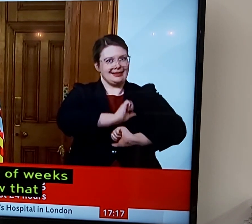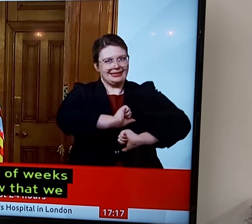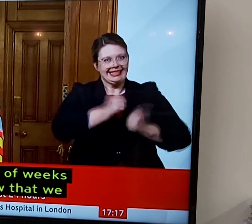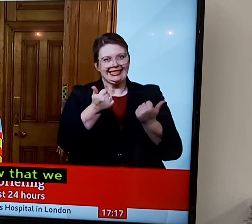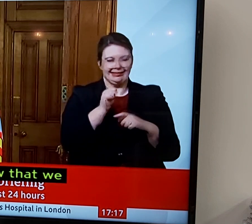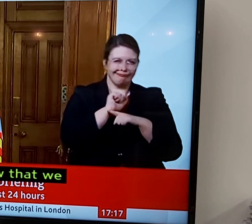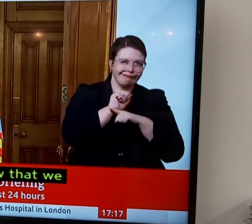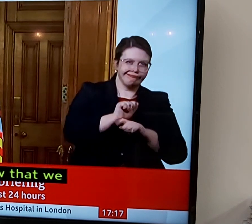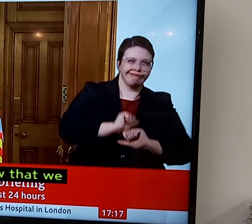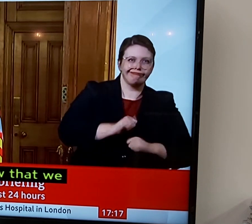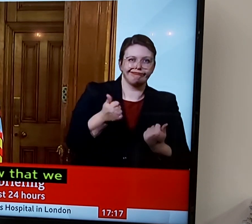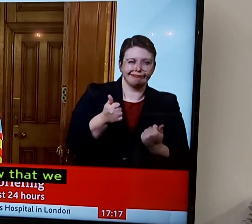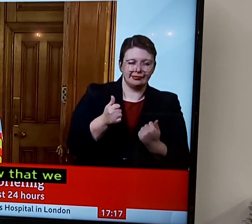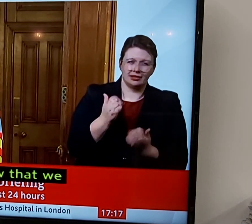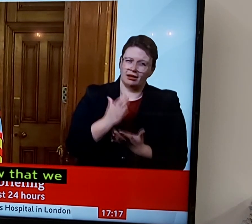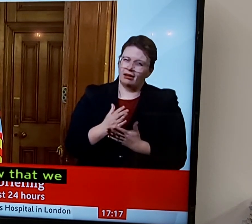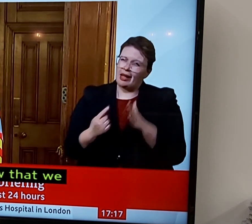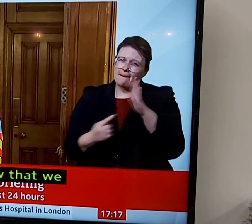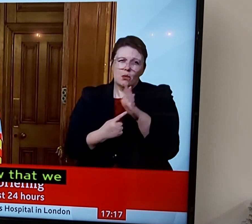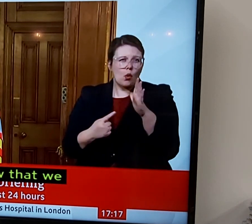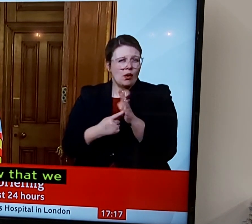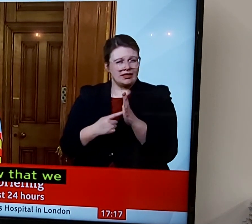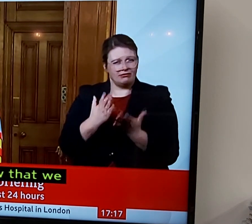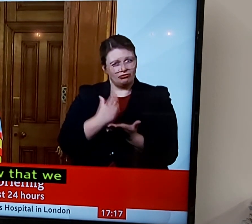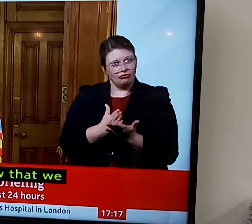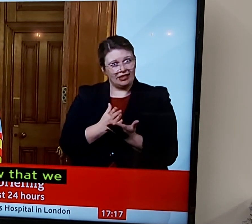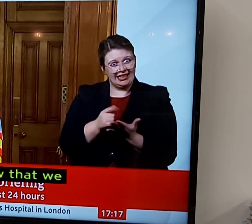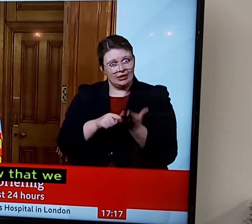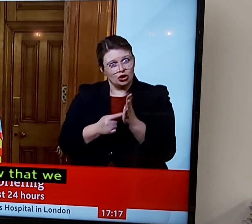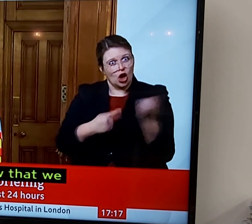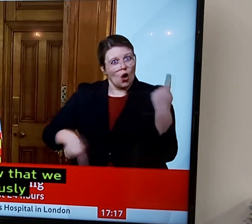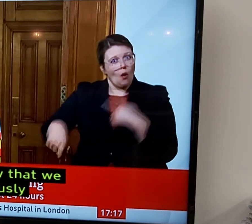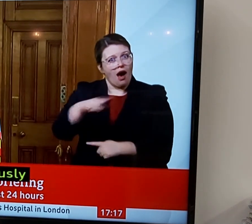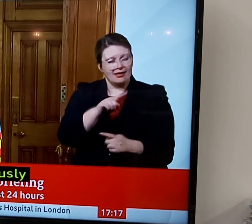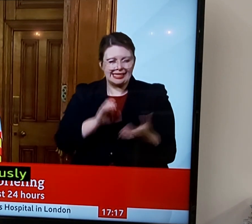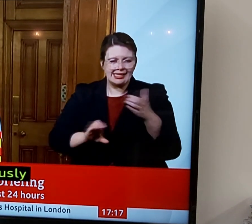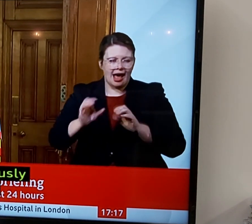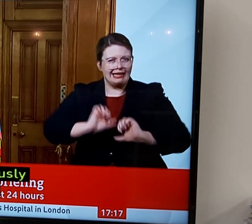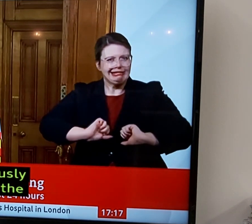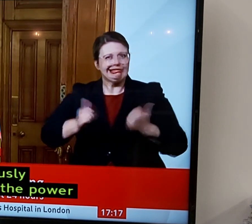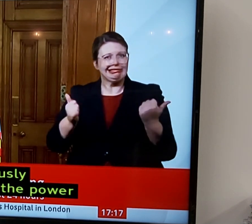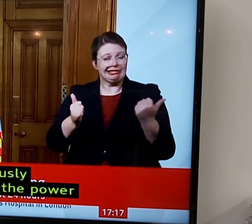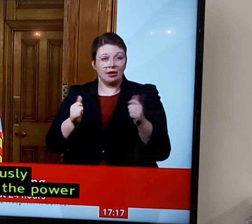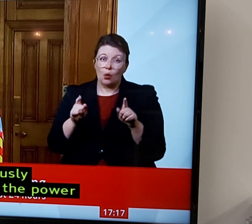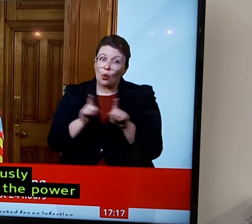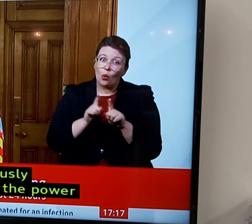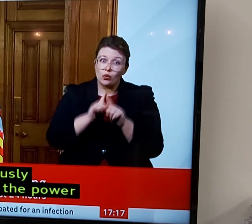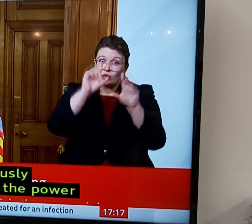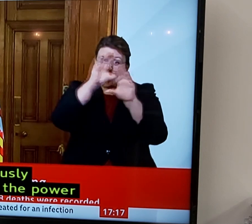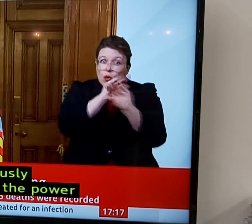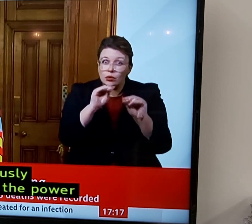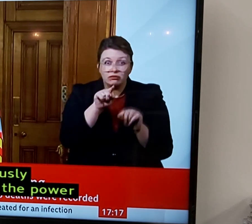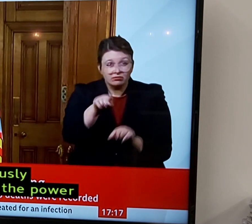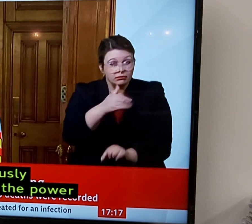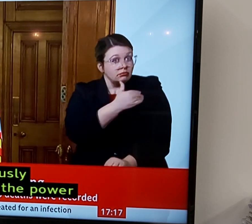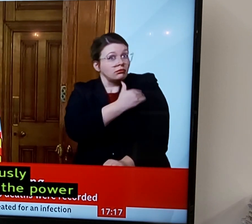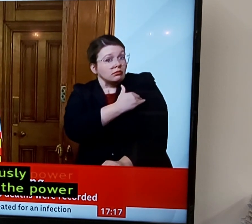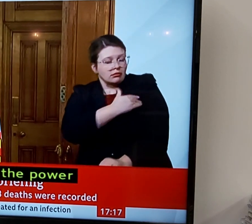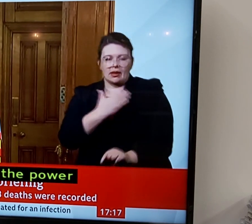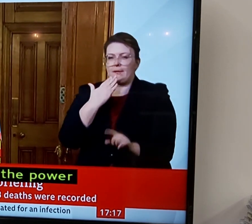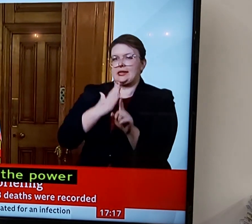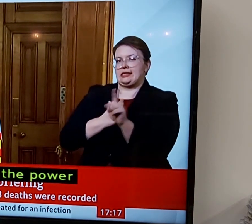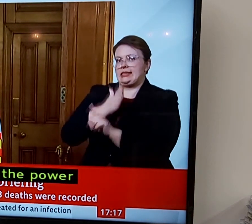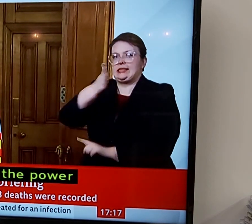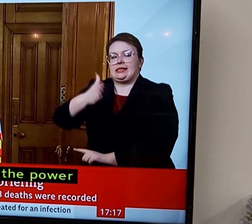the power of science, and what it means for you is that when the call comes, get the jab. The